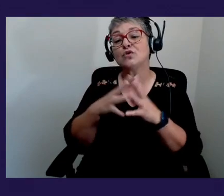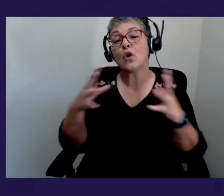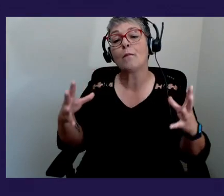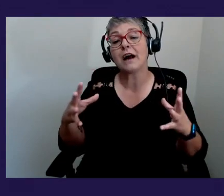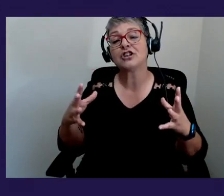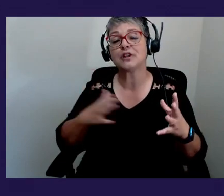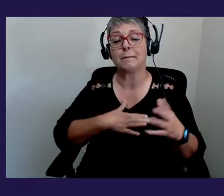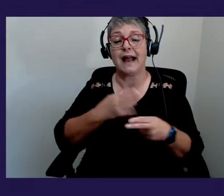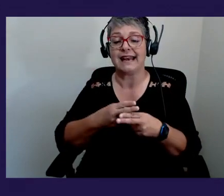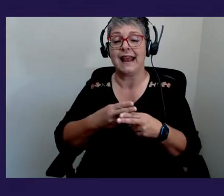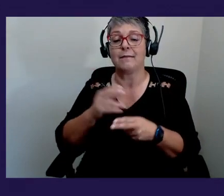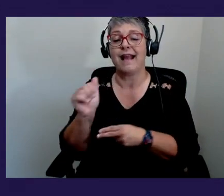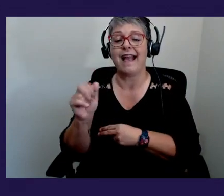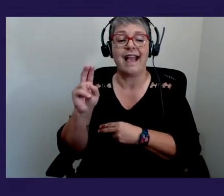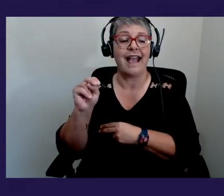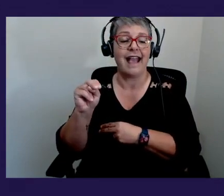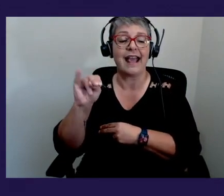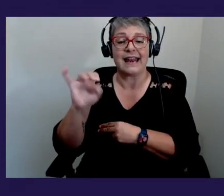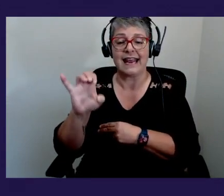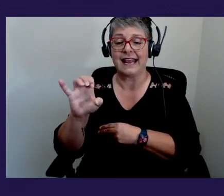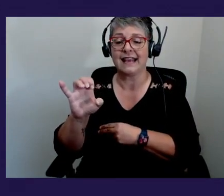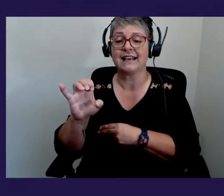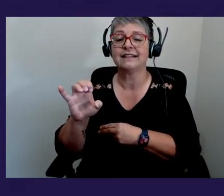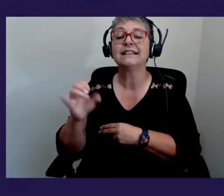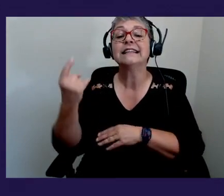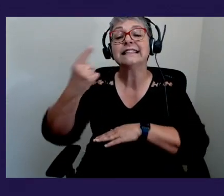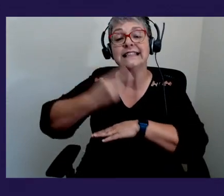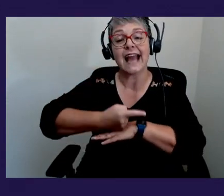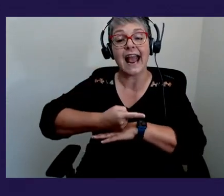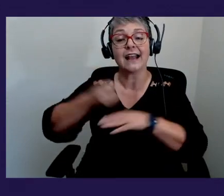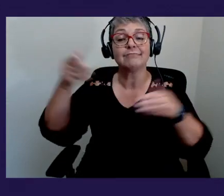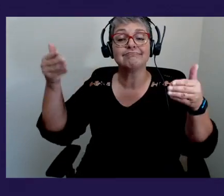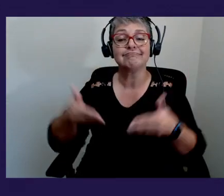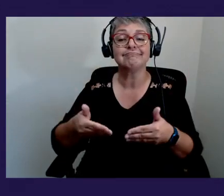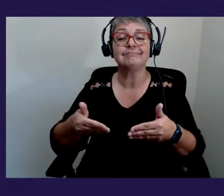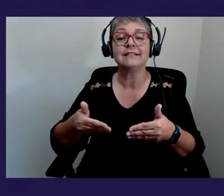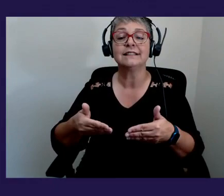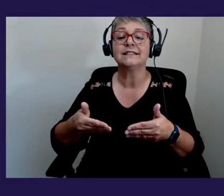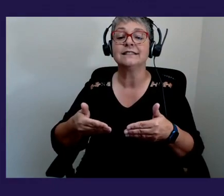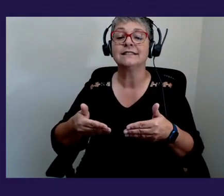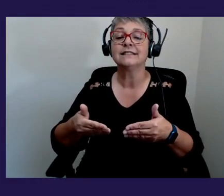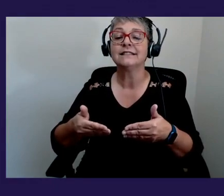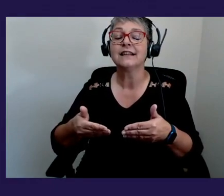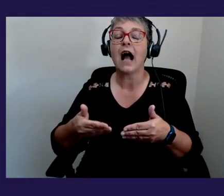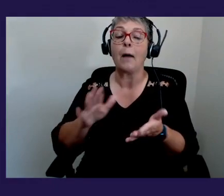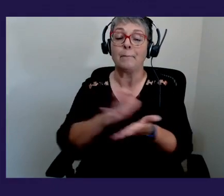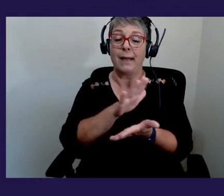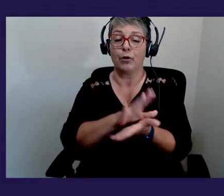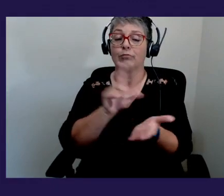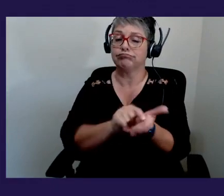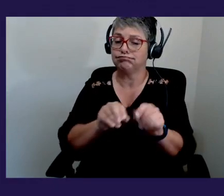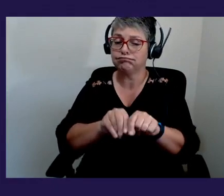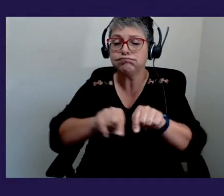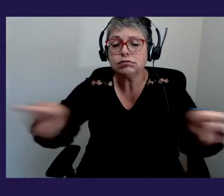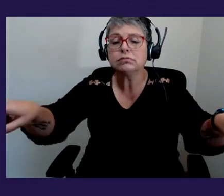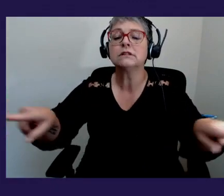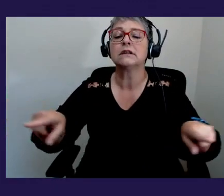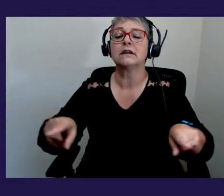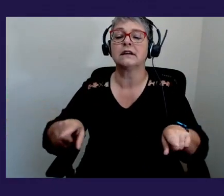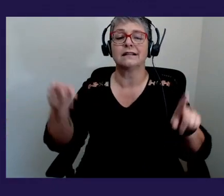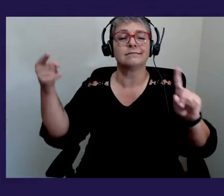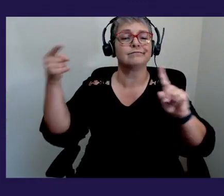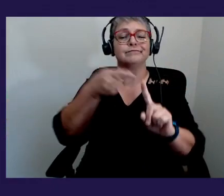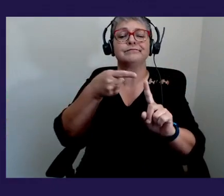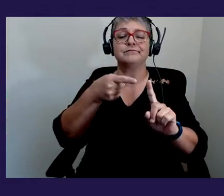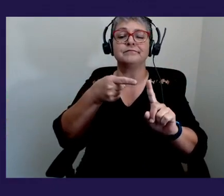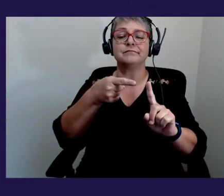is Annie. I'm going to be speaking to you about the paper that was commissioned for this workshop, the aim of which, as Tara